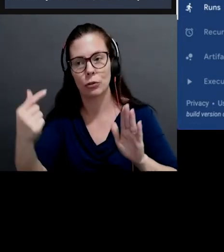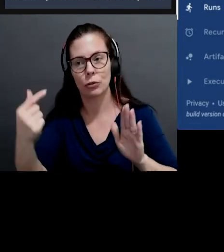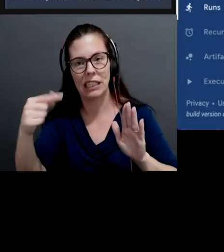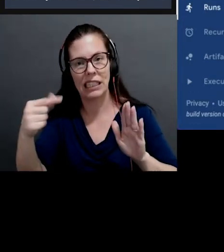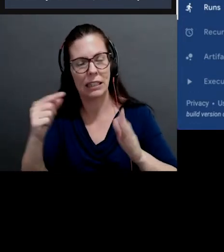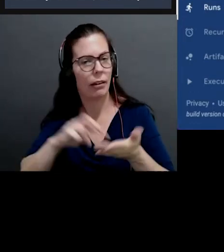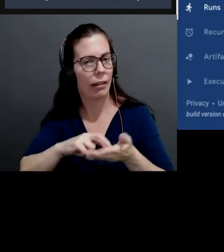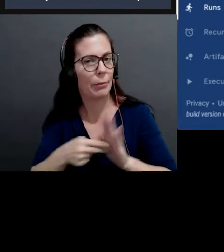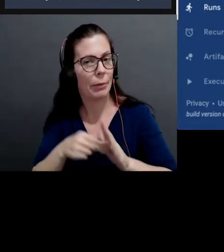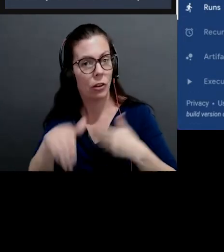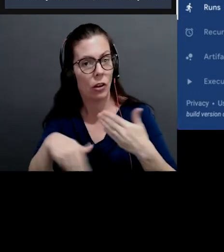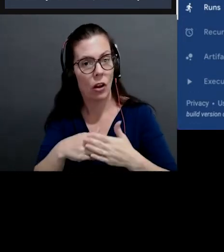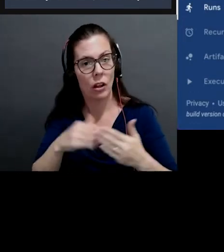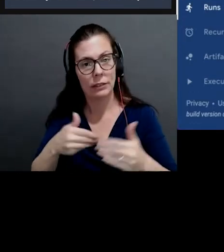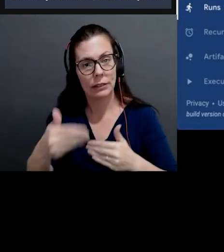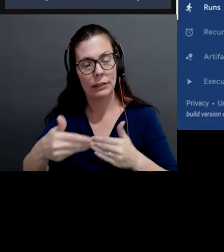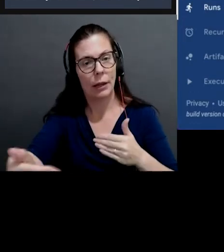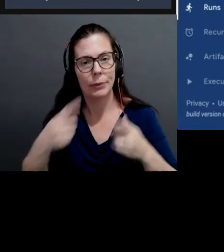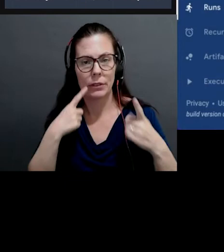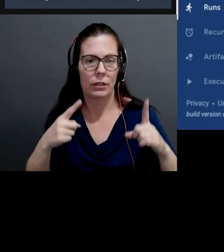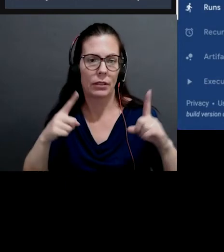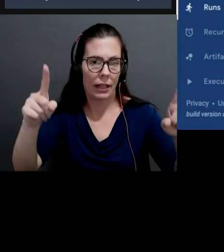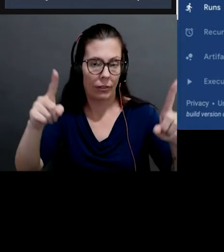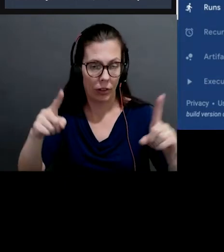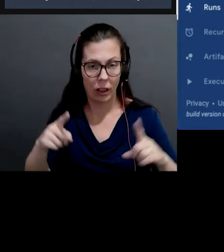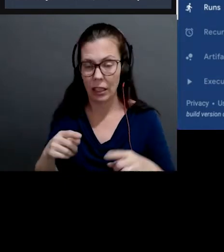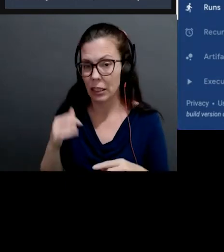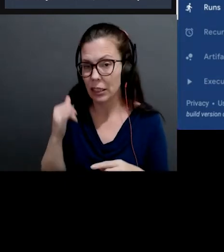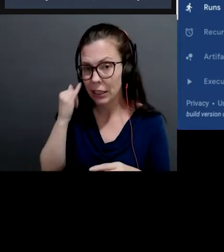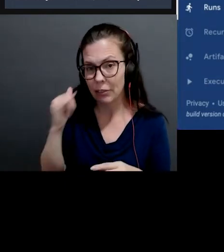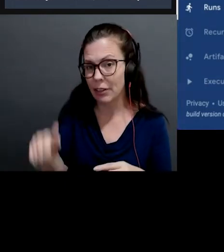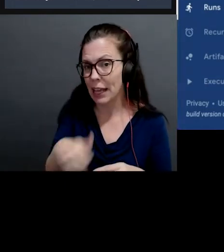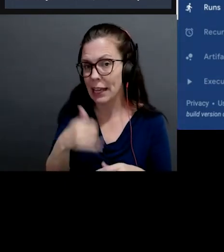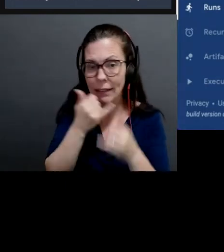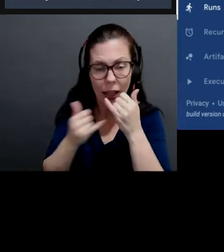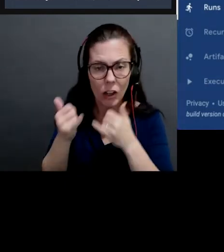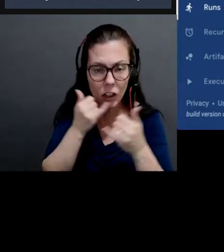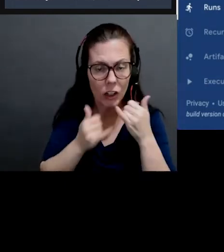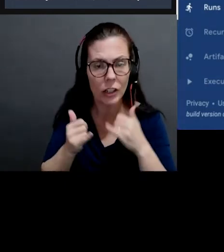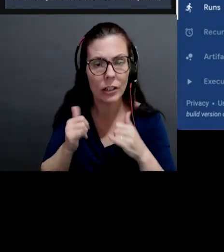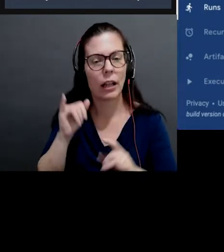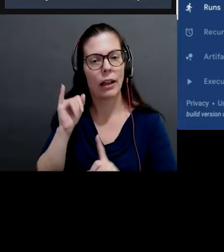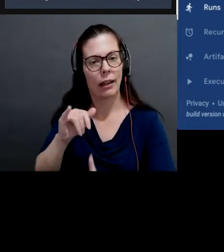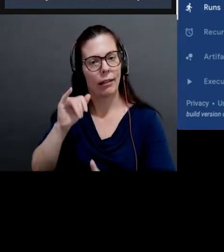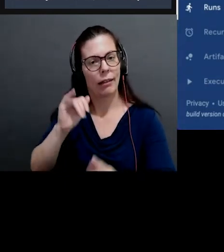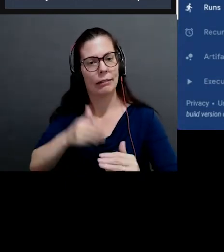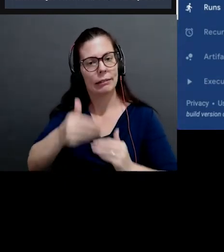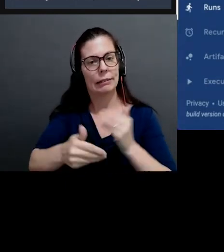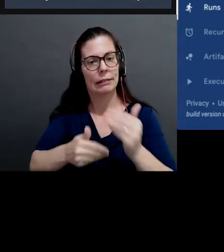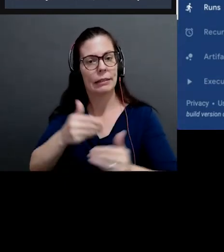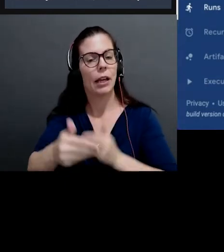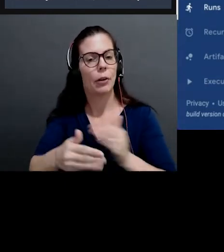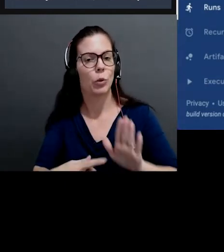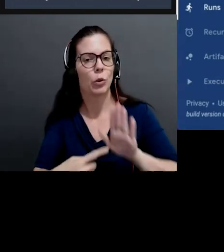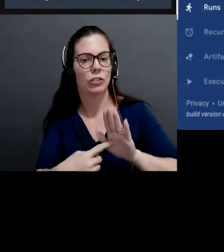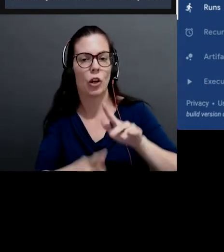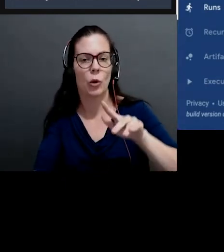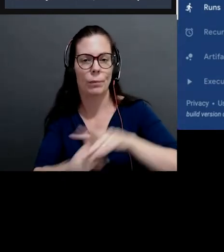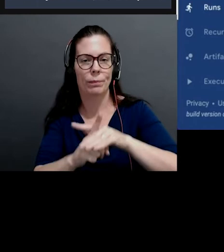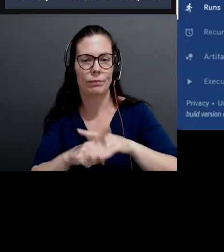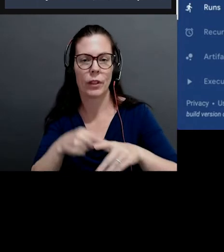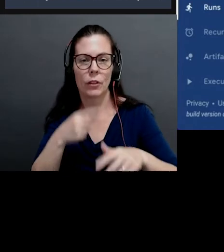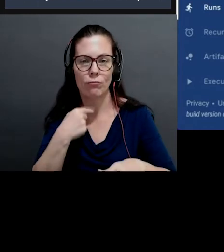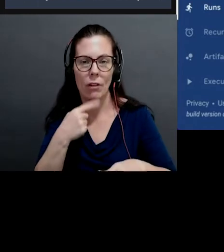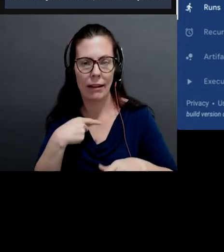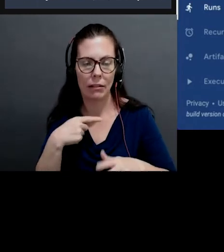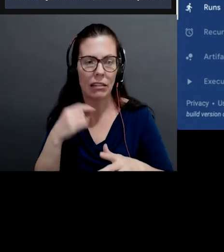has successfully executed. In case there would have been any error, that particular step would have been shown in red, and you could have clicked on it and